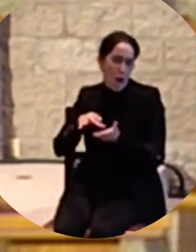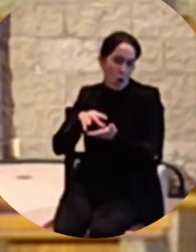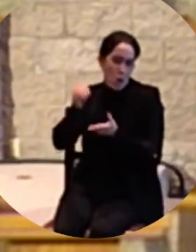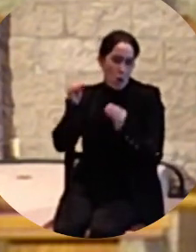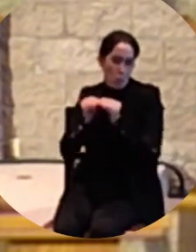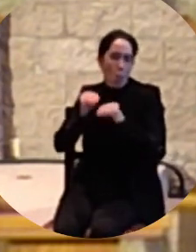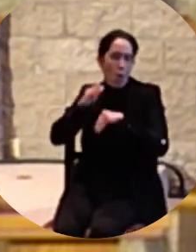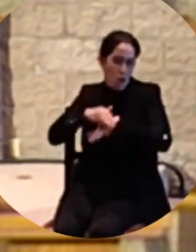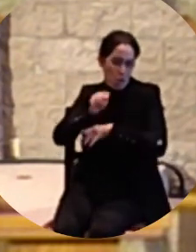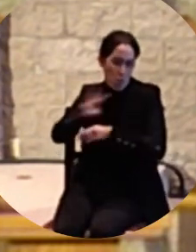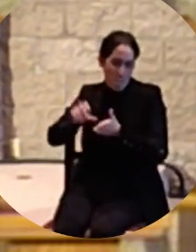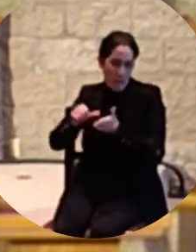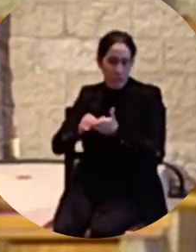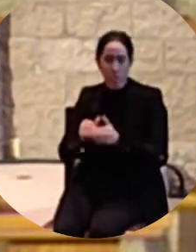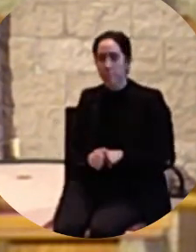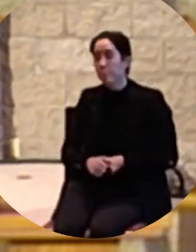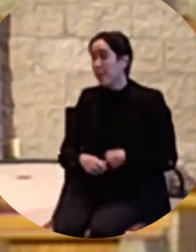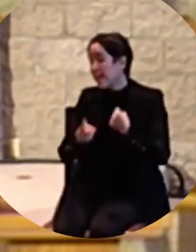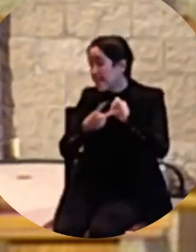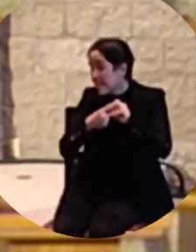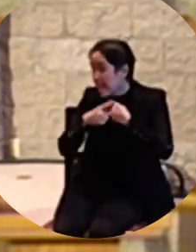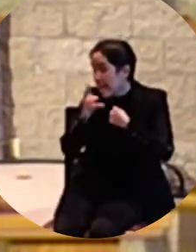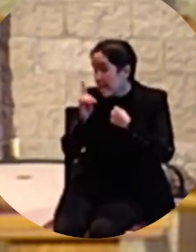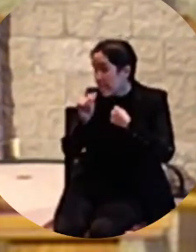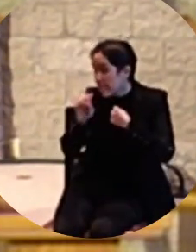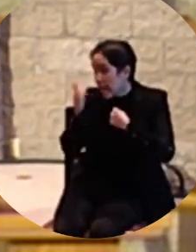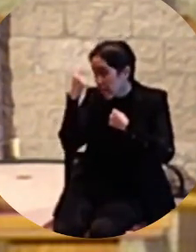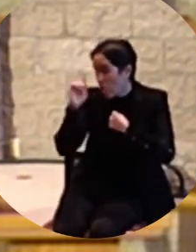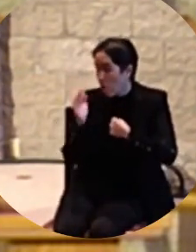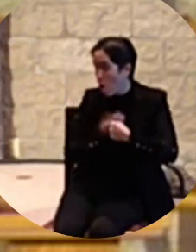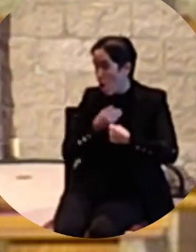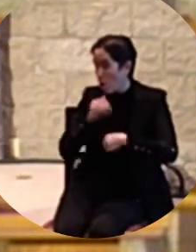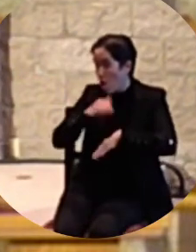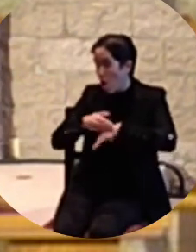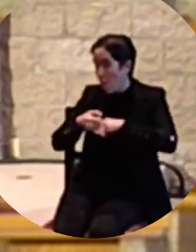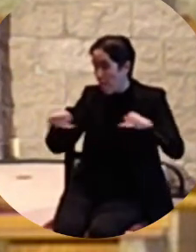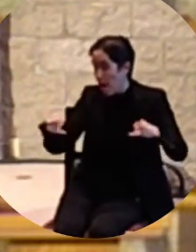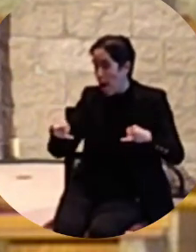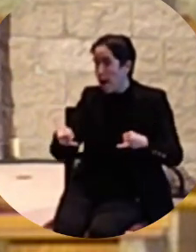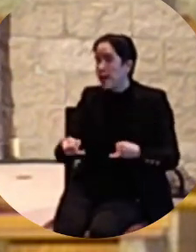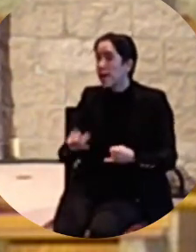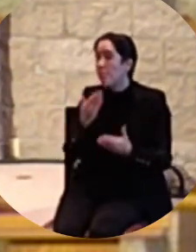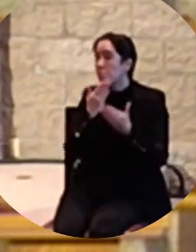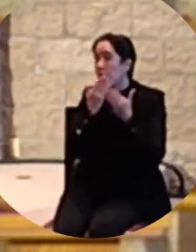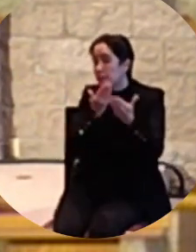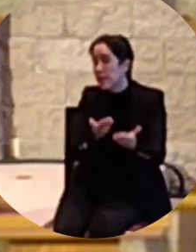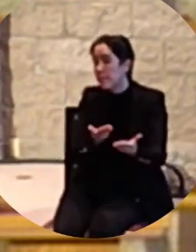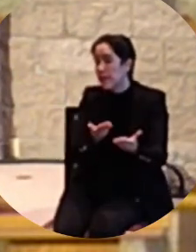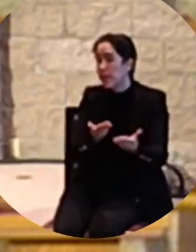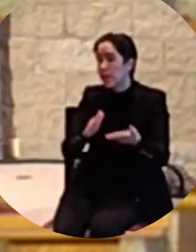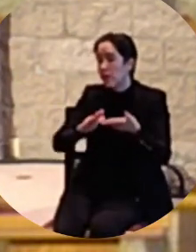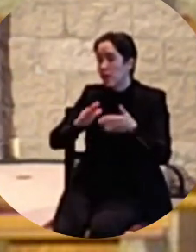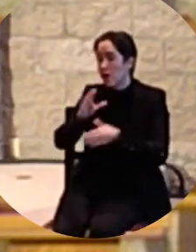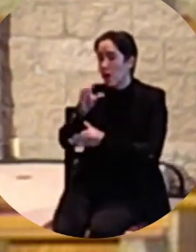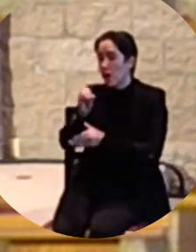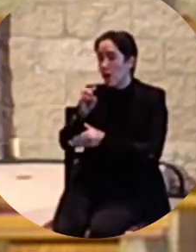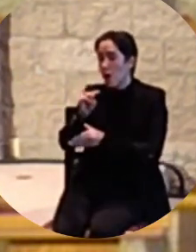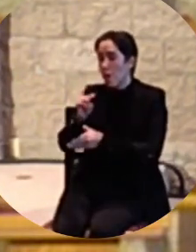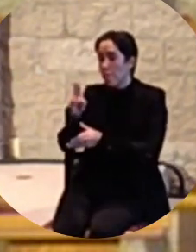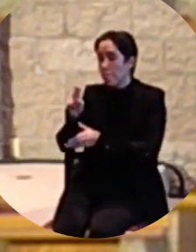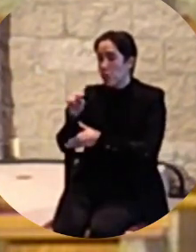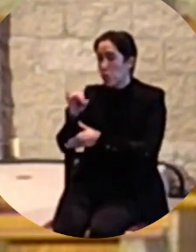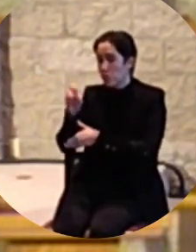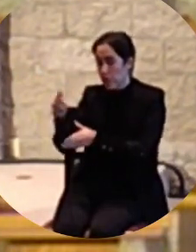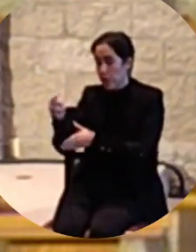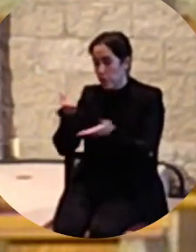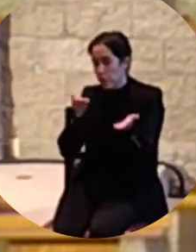the date for our virtual Thanksgiving communion service and simple supper on Wednesday the